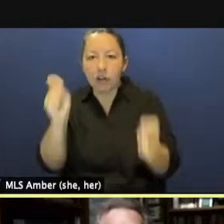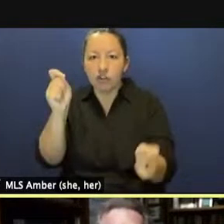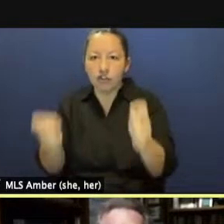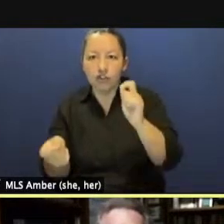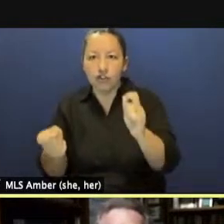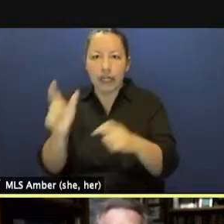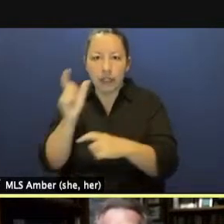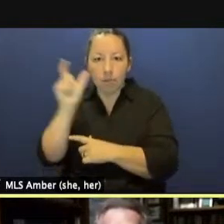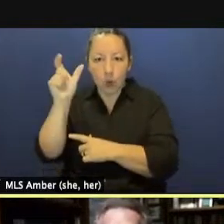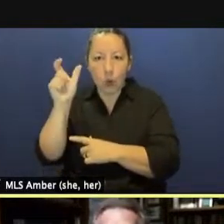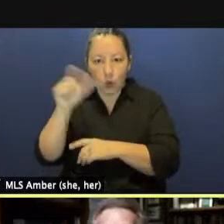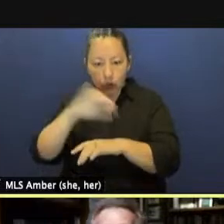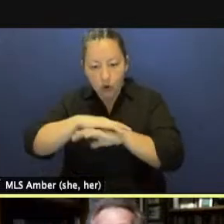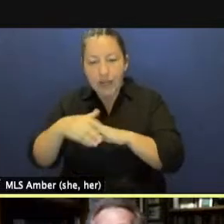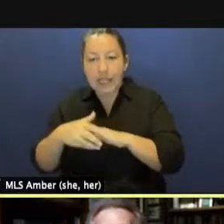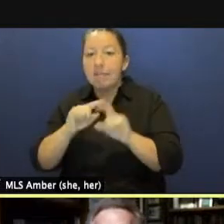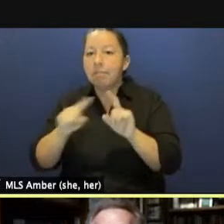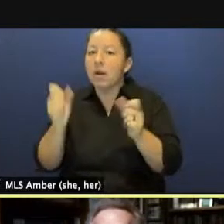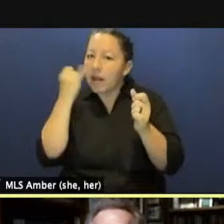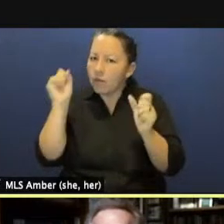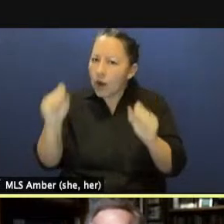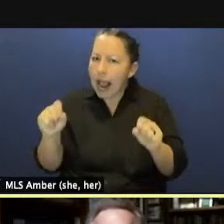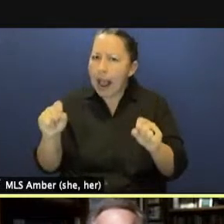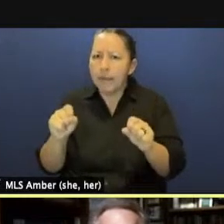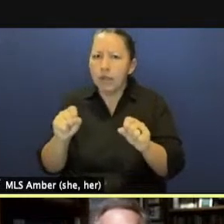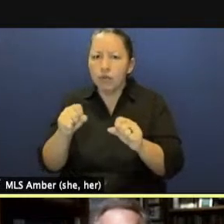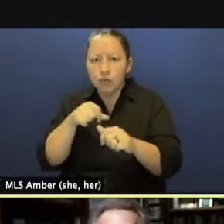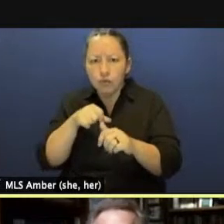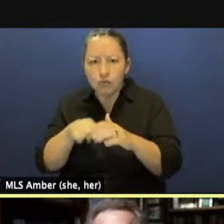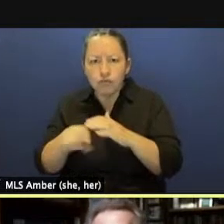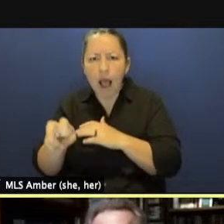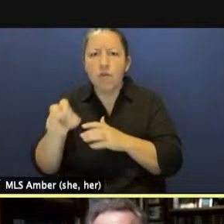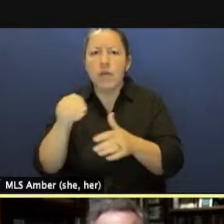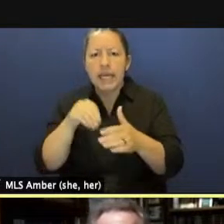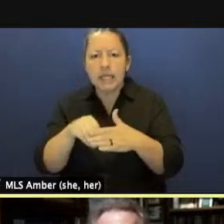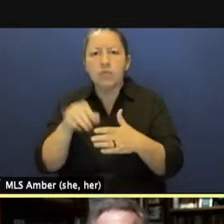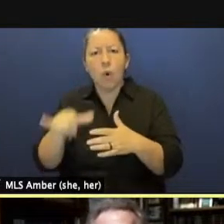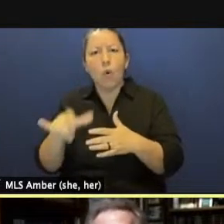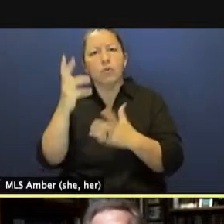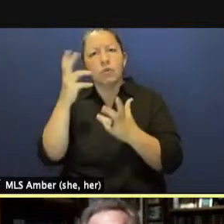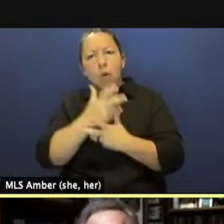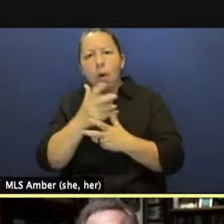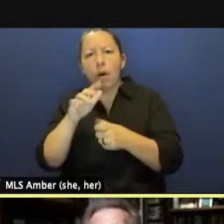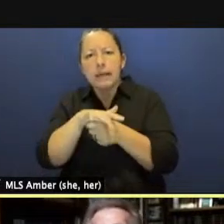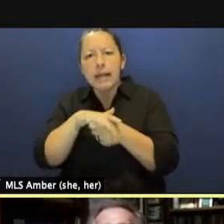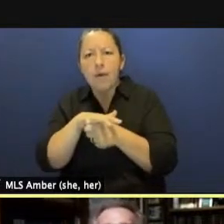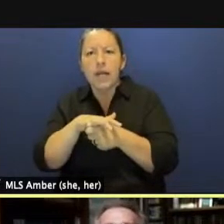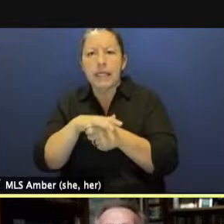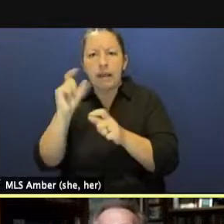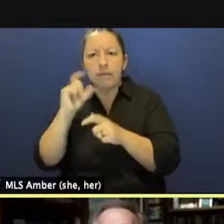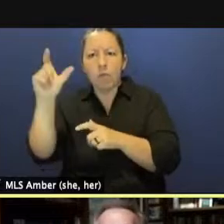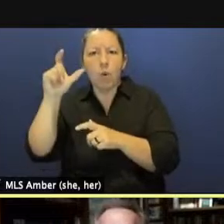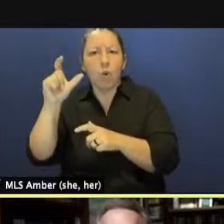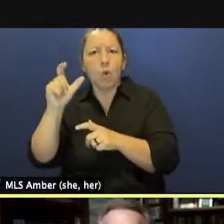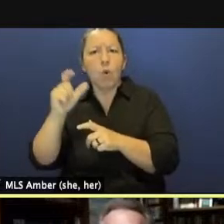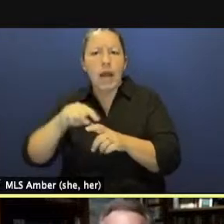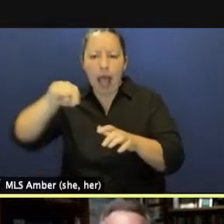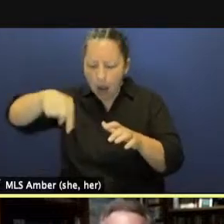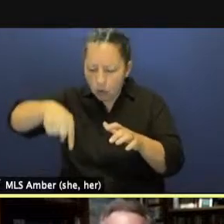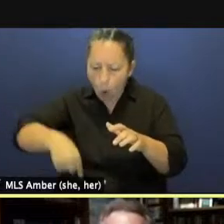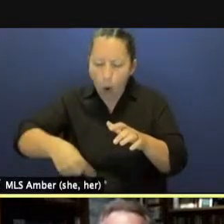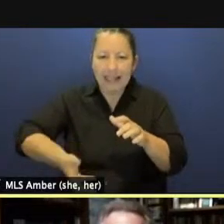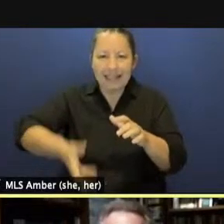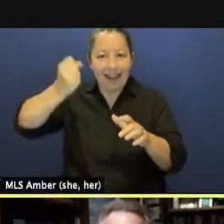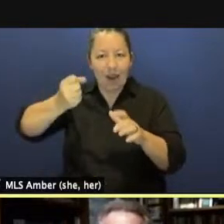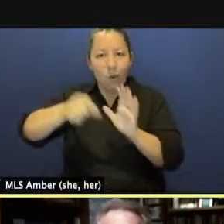shadowed regions and core them in such a way that we're able to at least tease out some of these elements